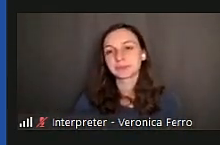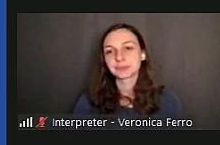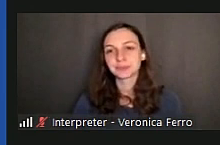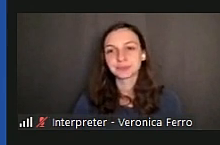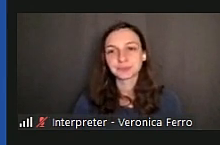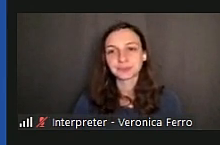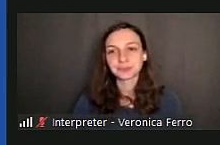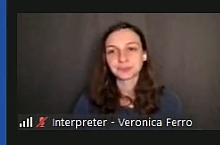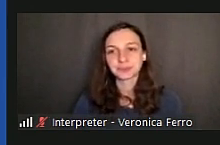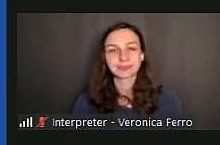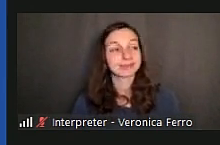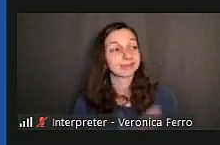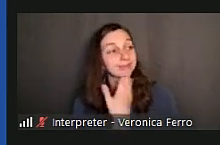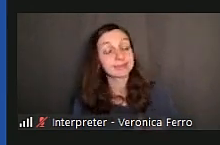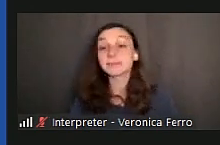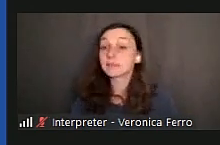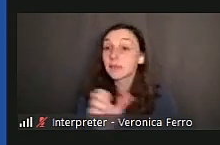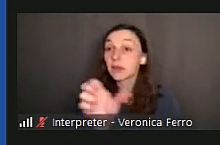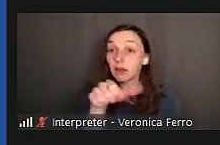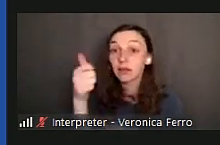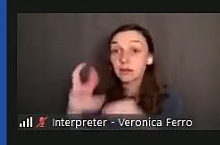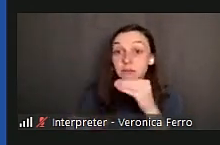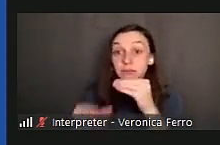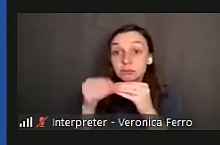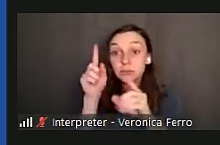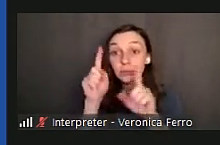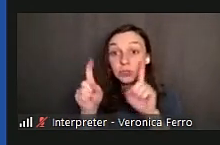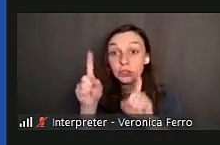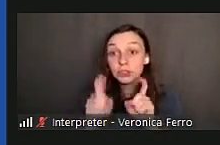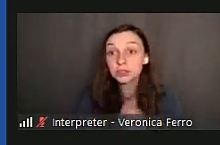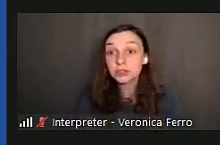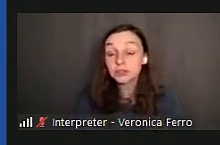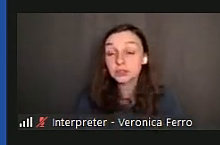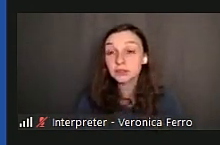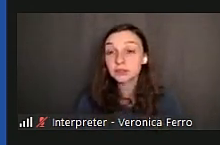Thank you. Do we have any additional questions in the room this afternoon?